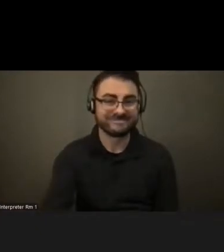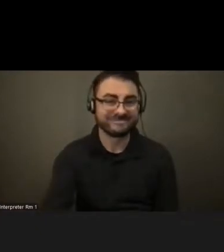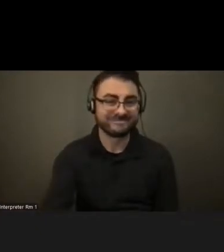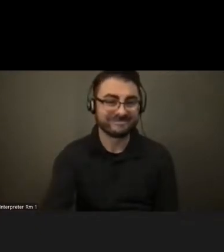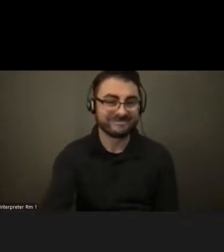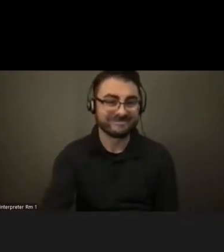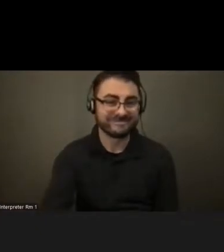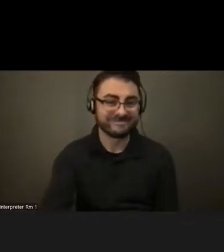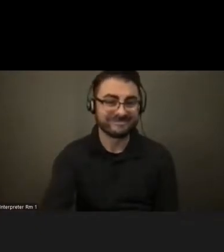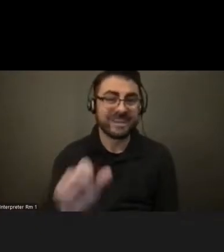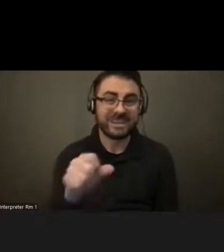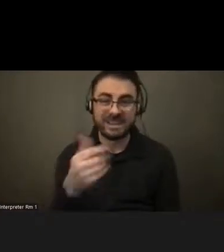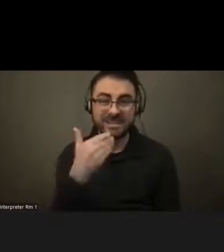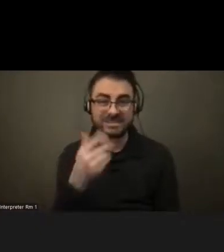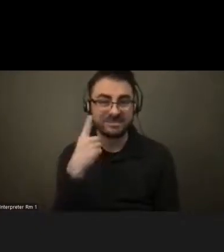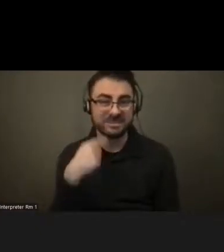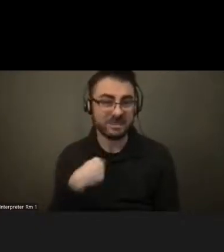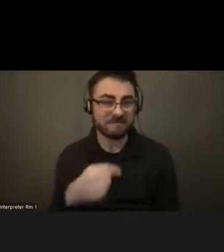Okay.